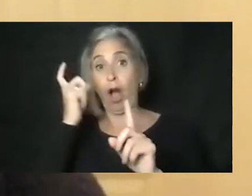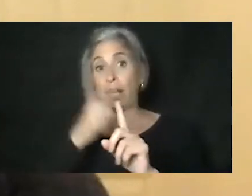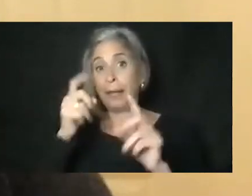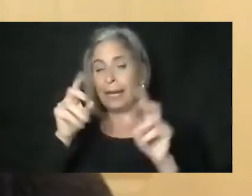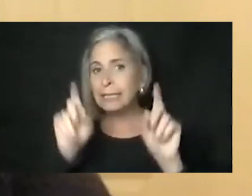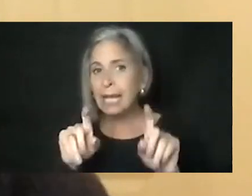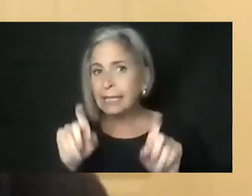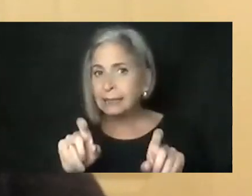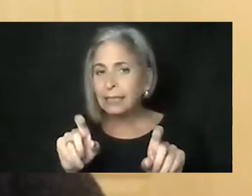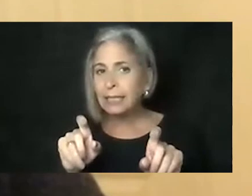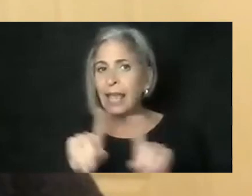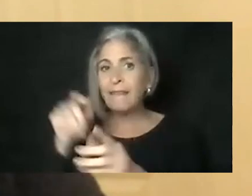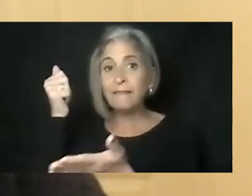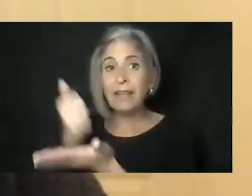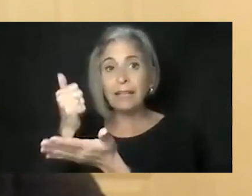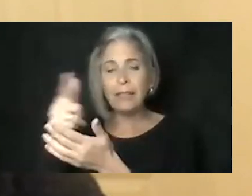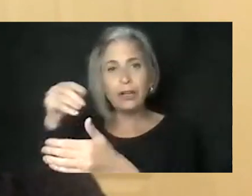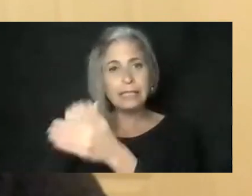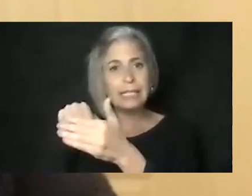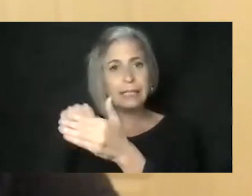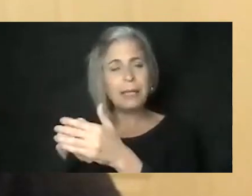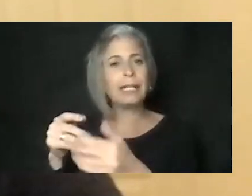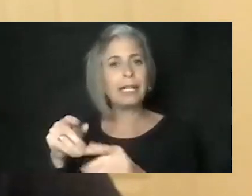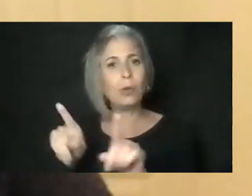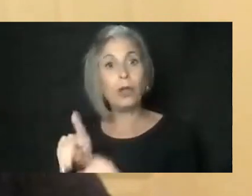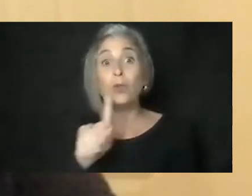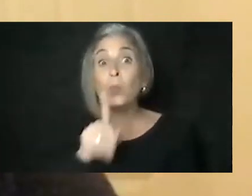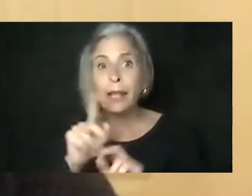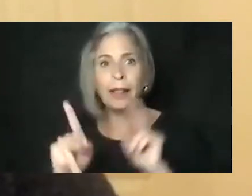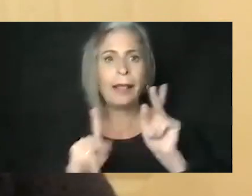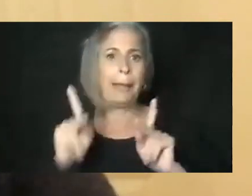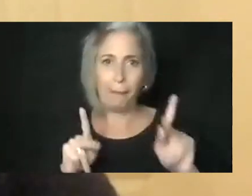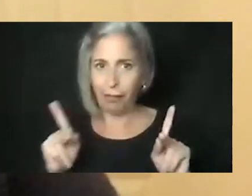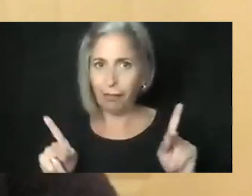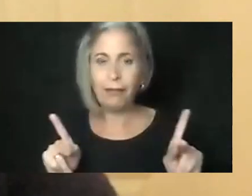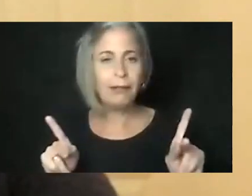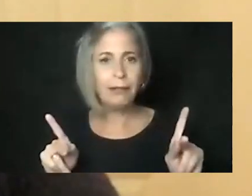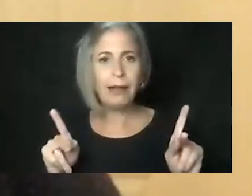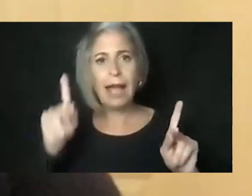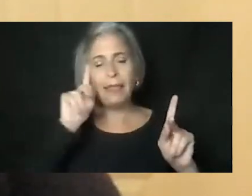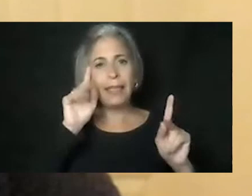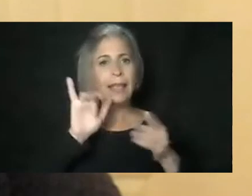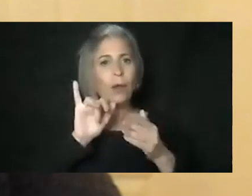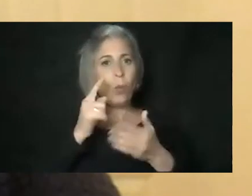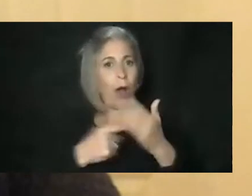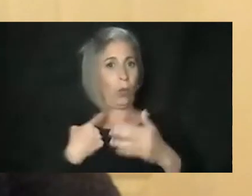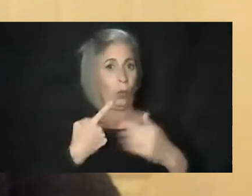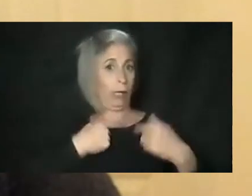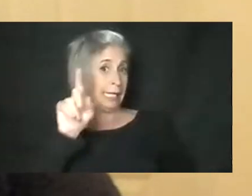manual testing and validating their accessibility implementations with real people. I think what we need